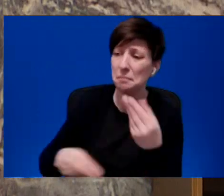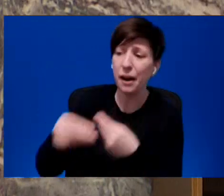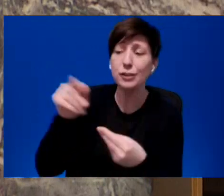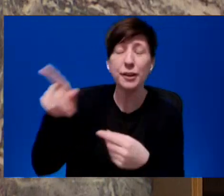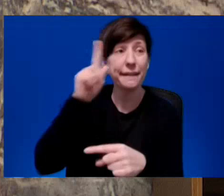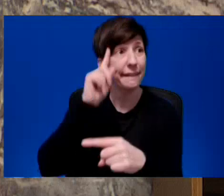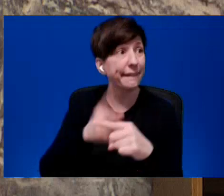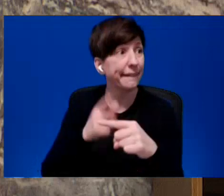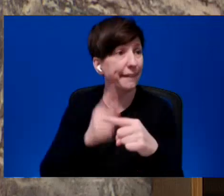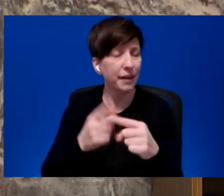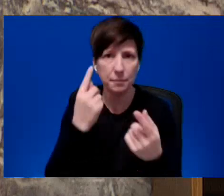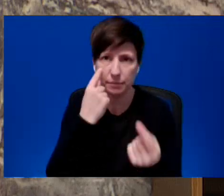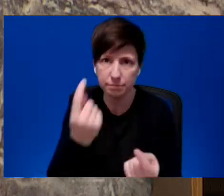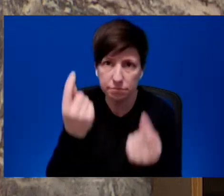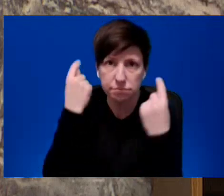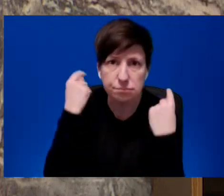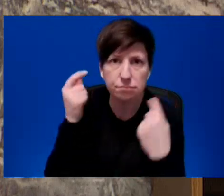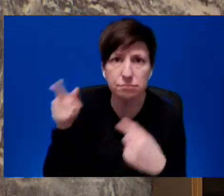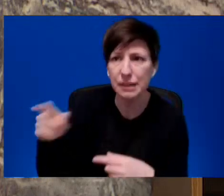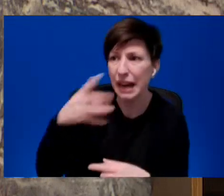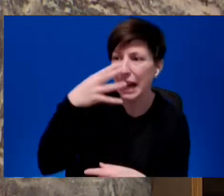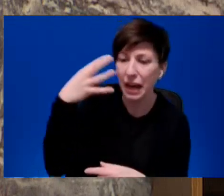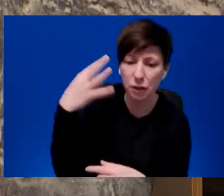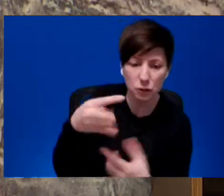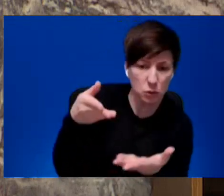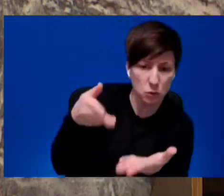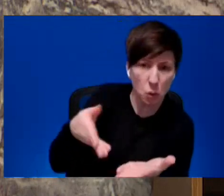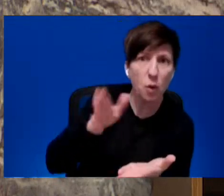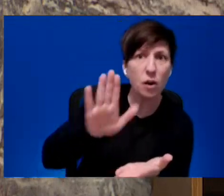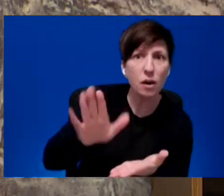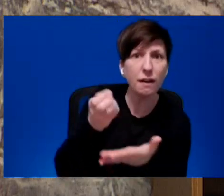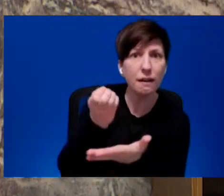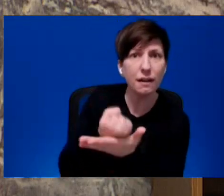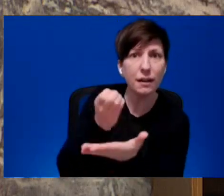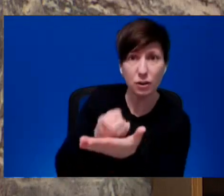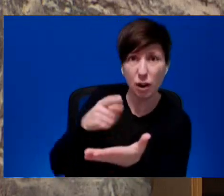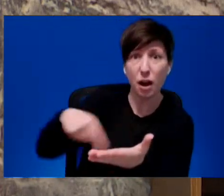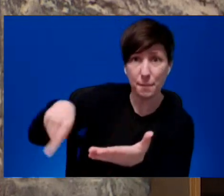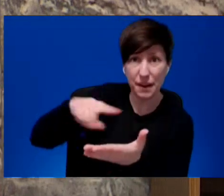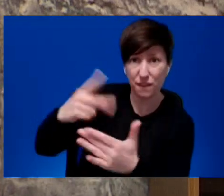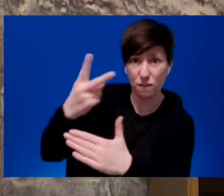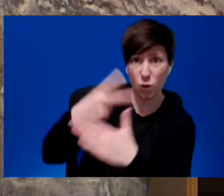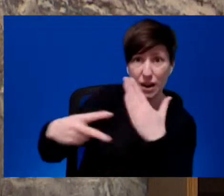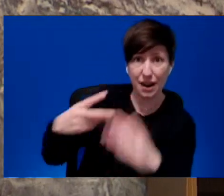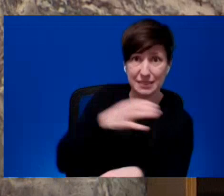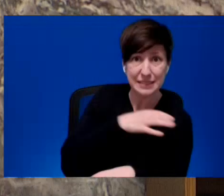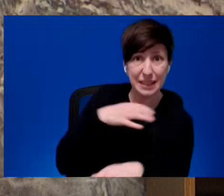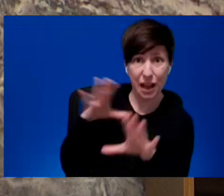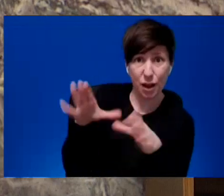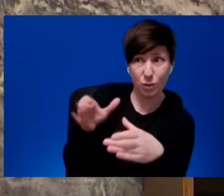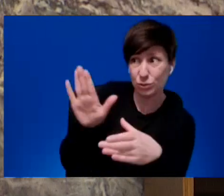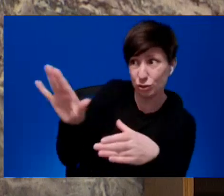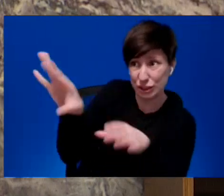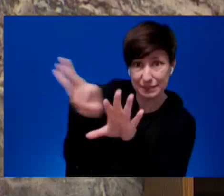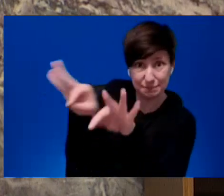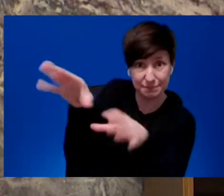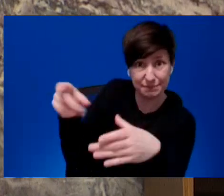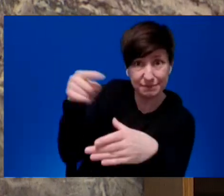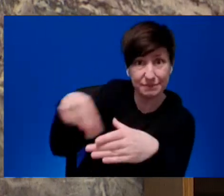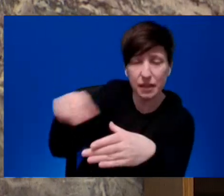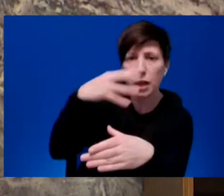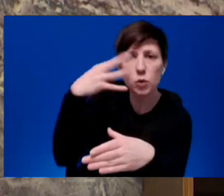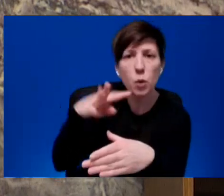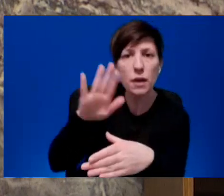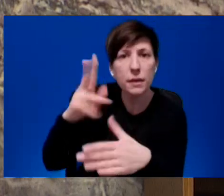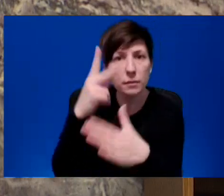budget ignores her own Economic Forecast Council's projections, has eliminated the forecast allowance, and fails to